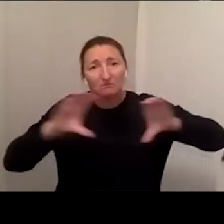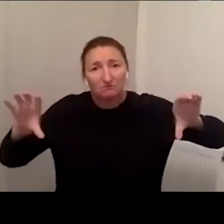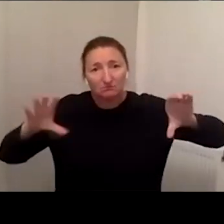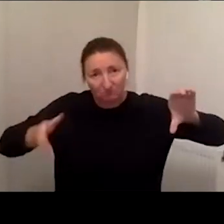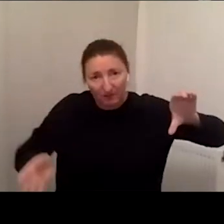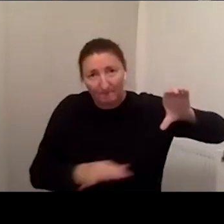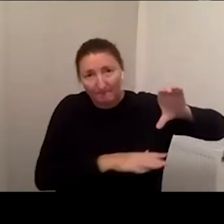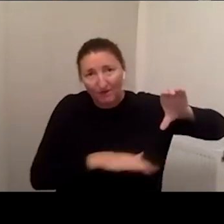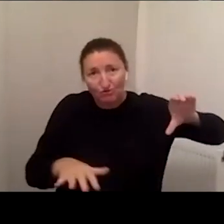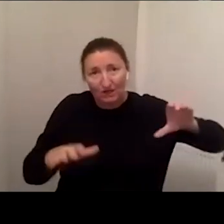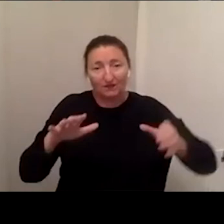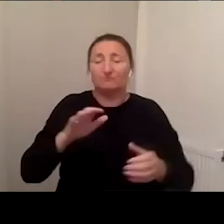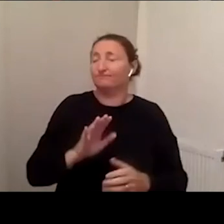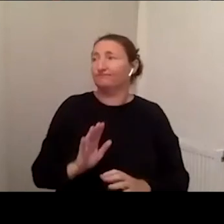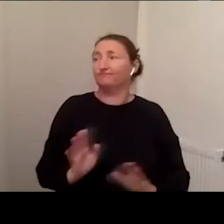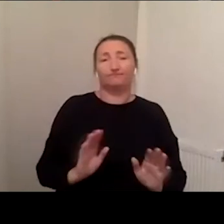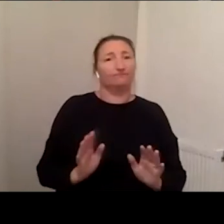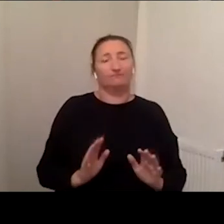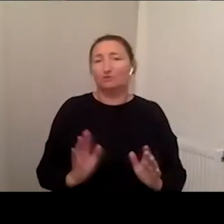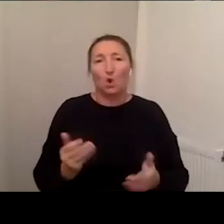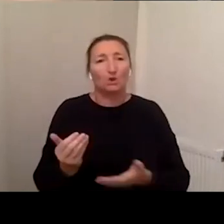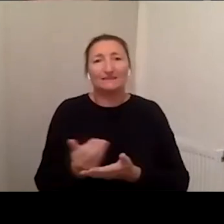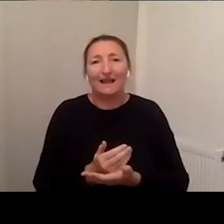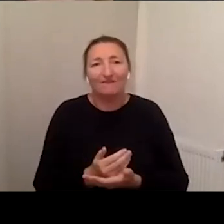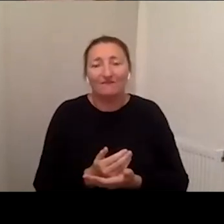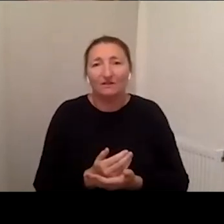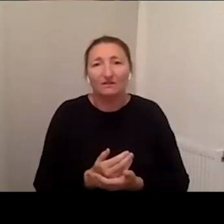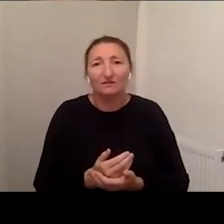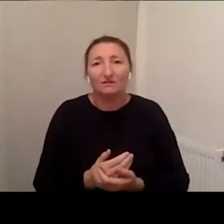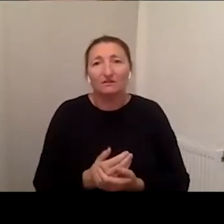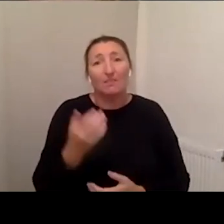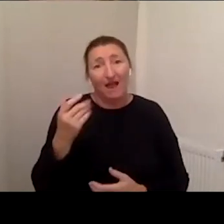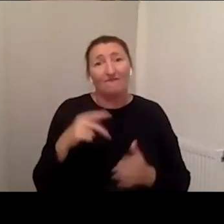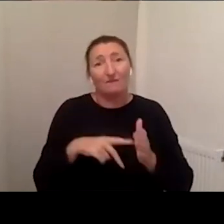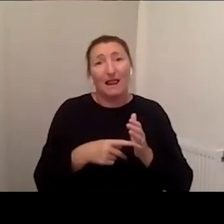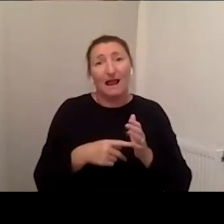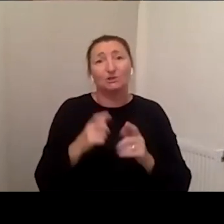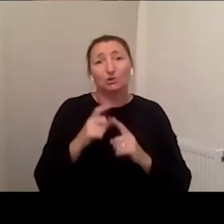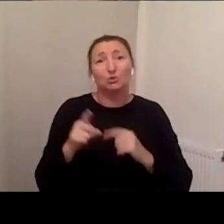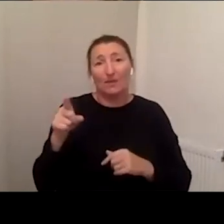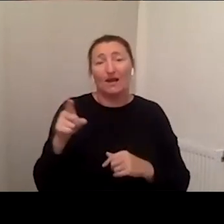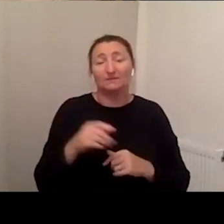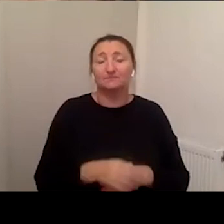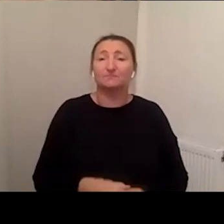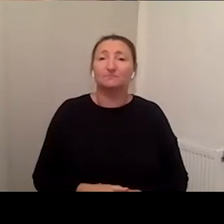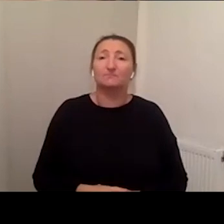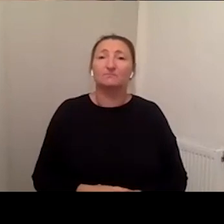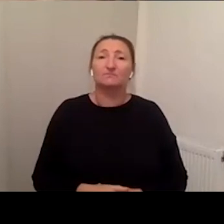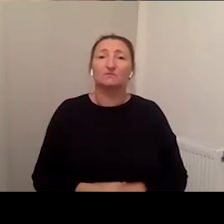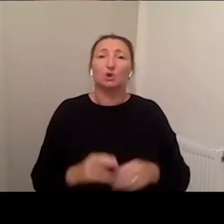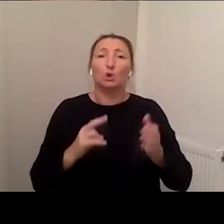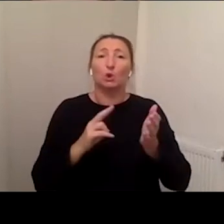actually it's not. They only have plans to do this, and so everything is all the nuclear waste